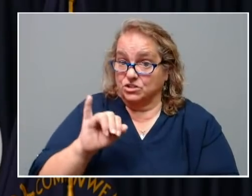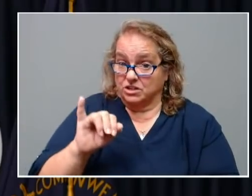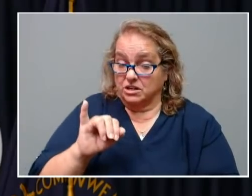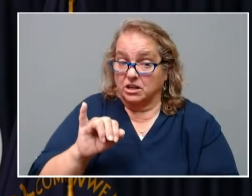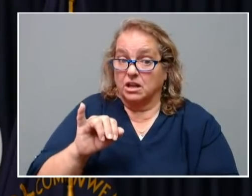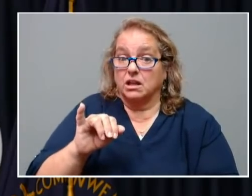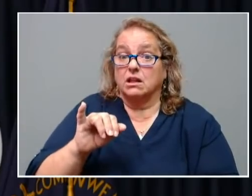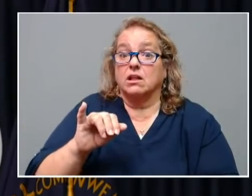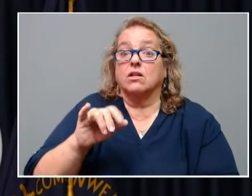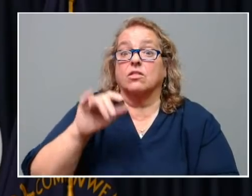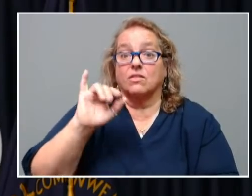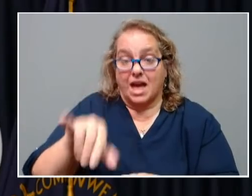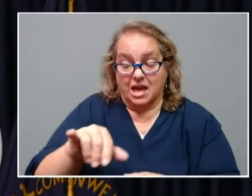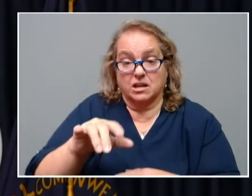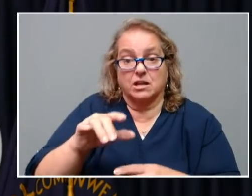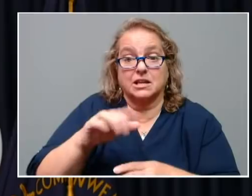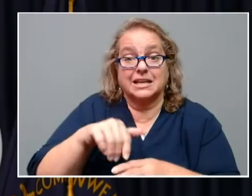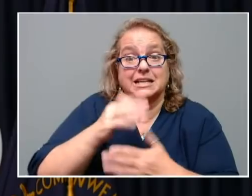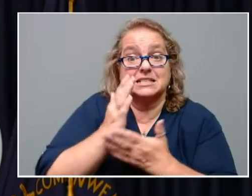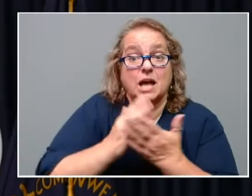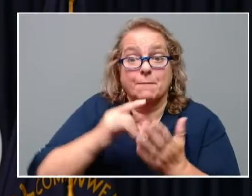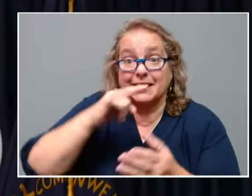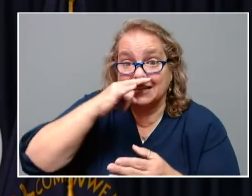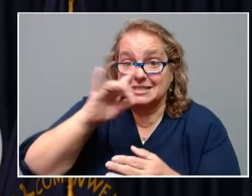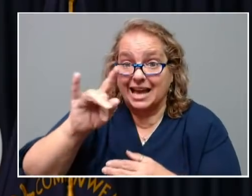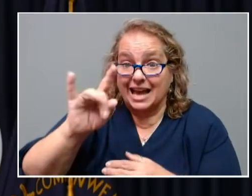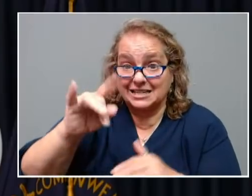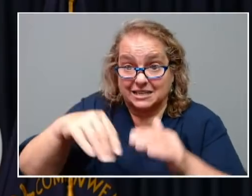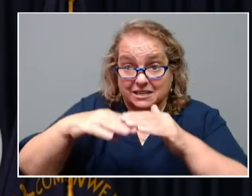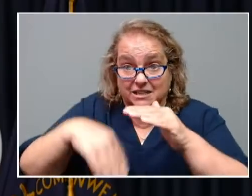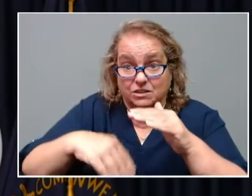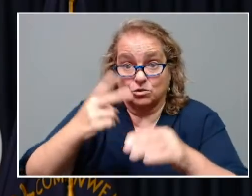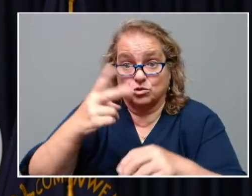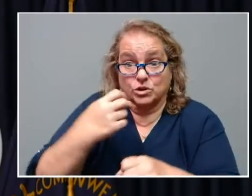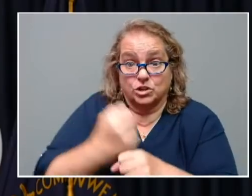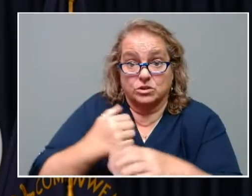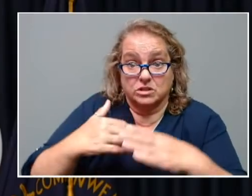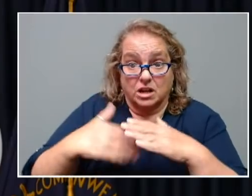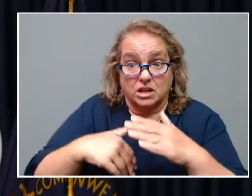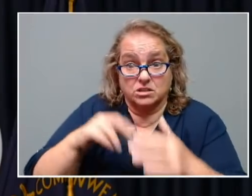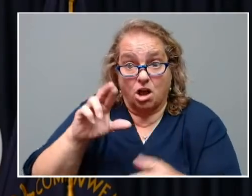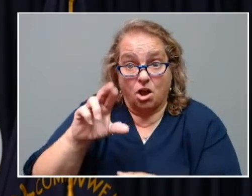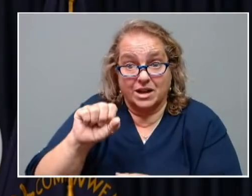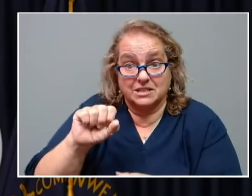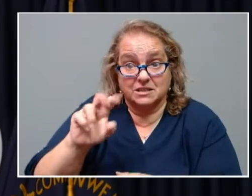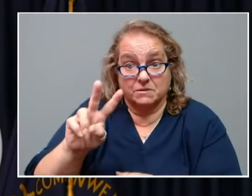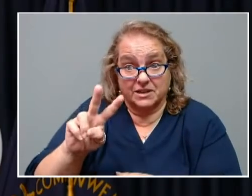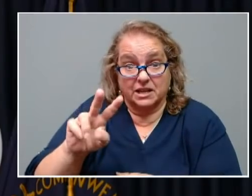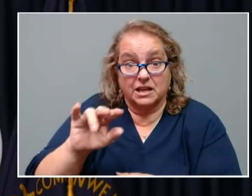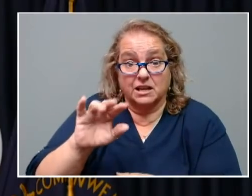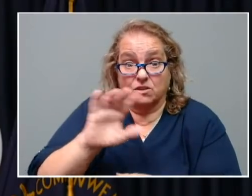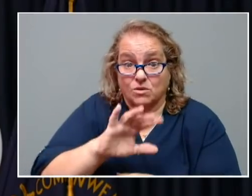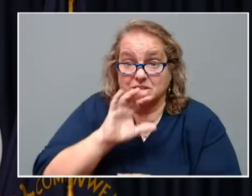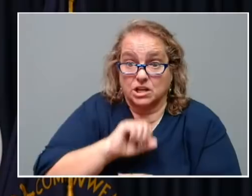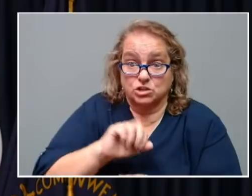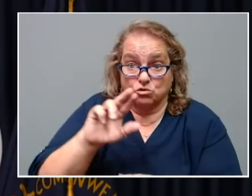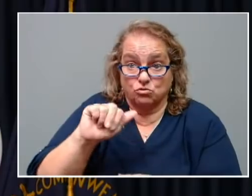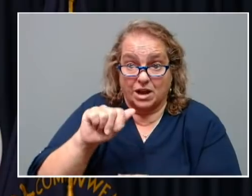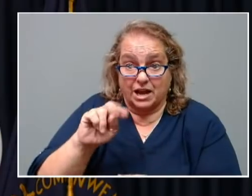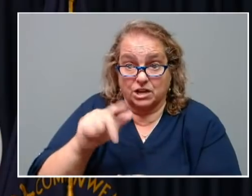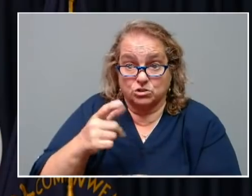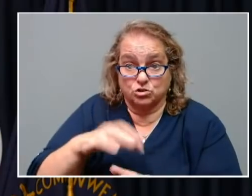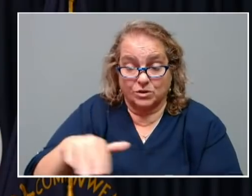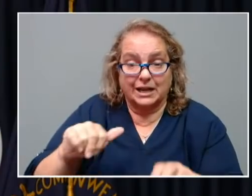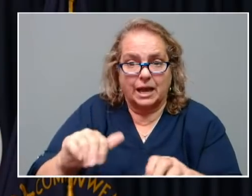cold. But in little kids, 18 months and under, 2 years or less, those age range children can get really sick